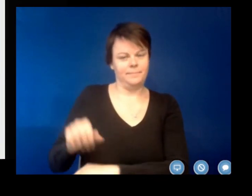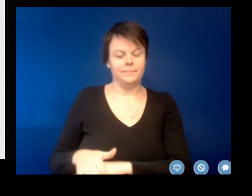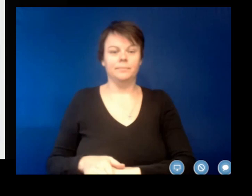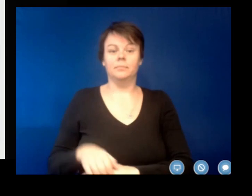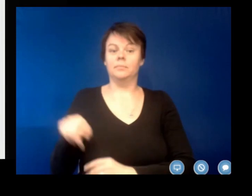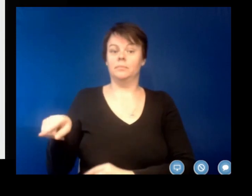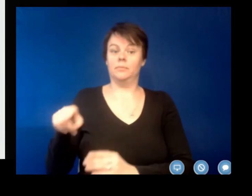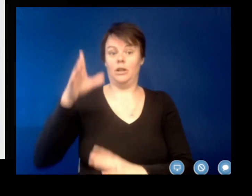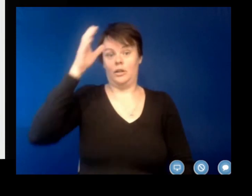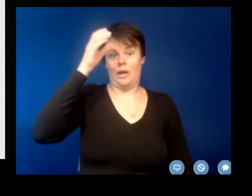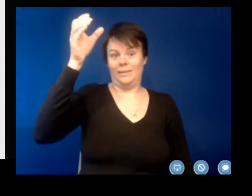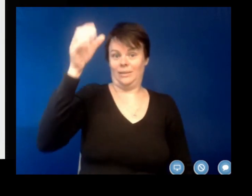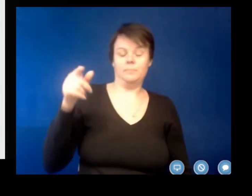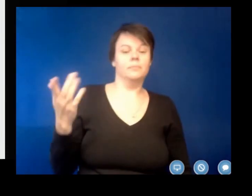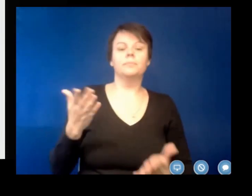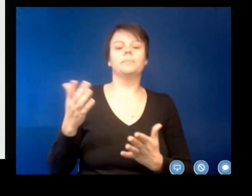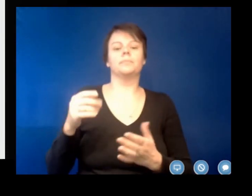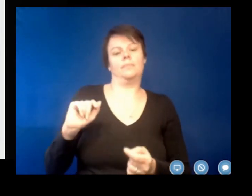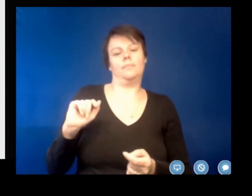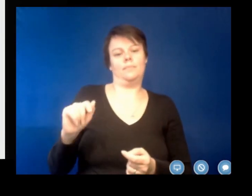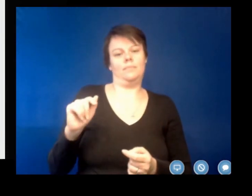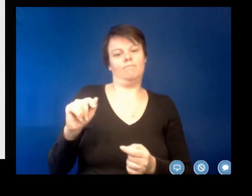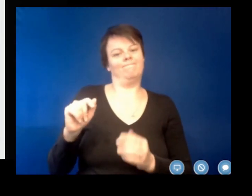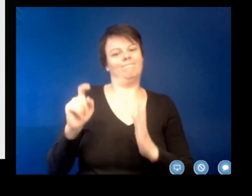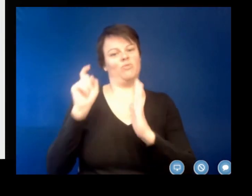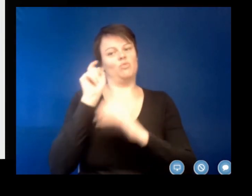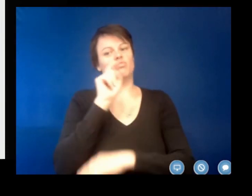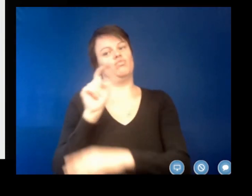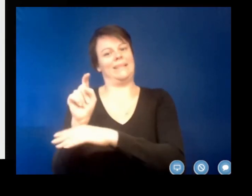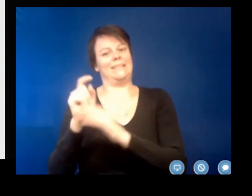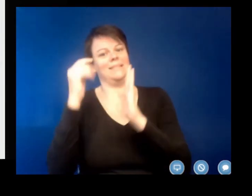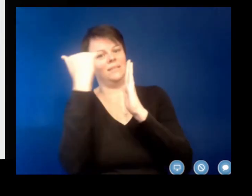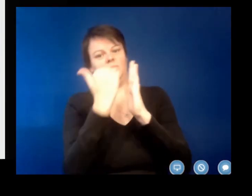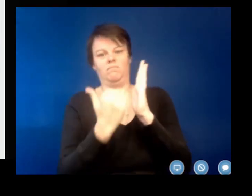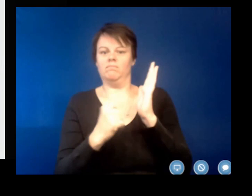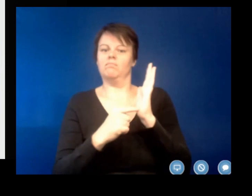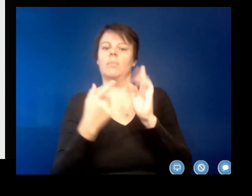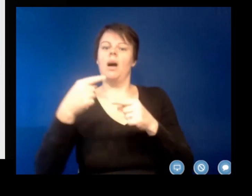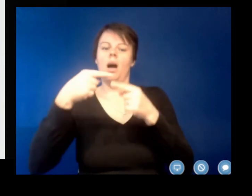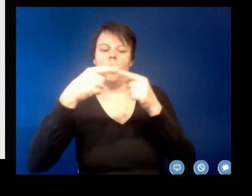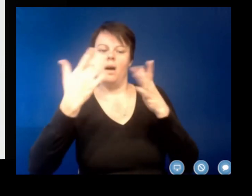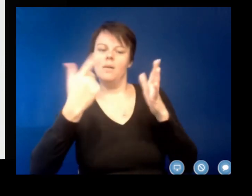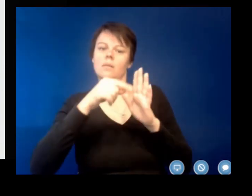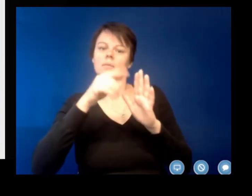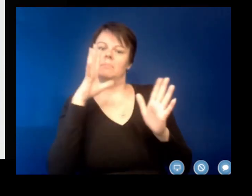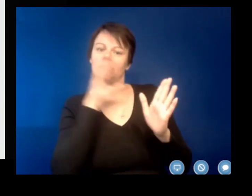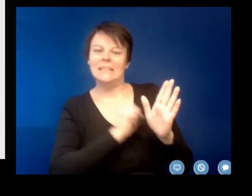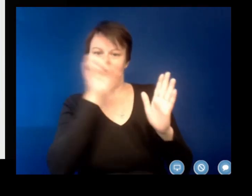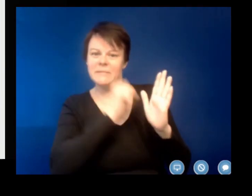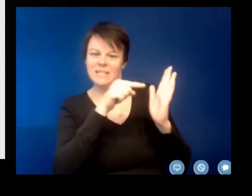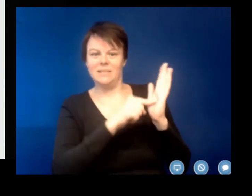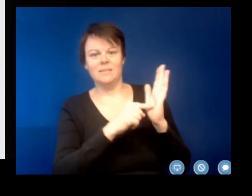to my understanding that global competencies must be founded on the understanding of